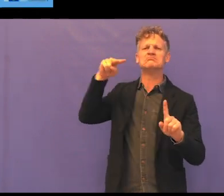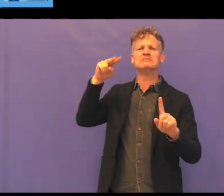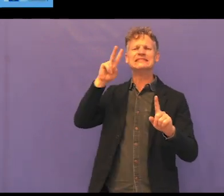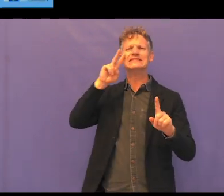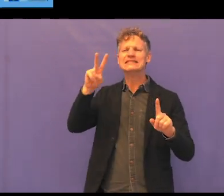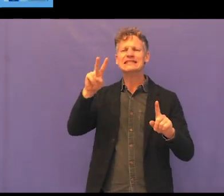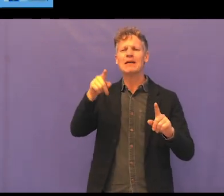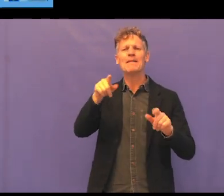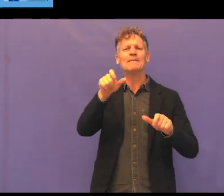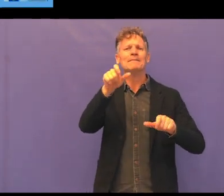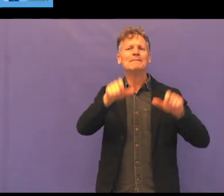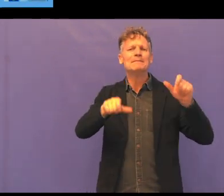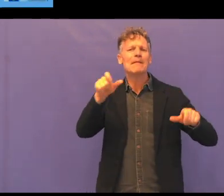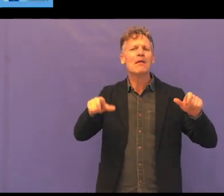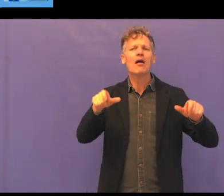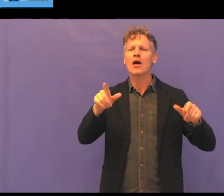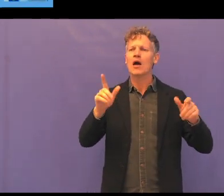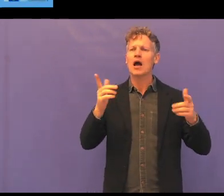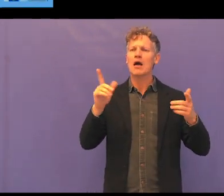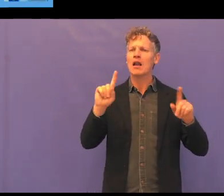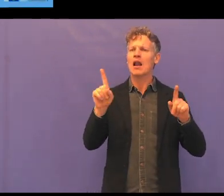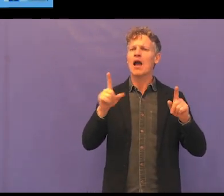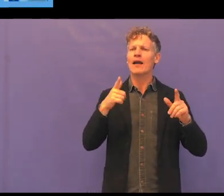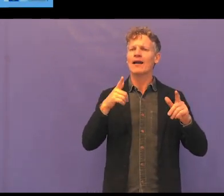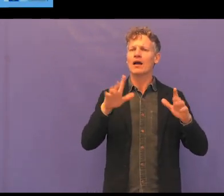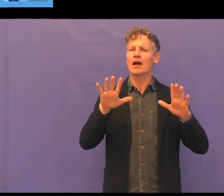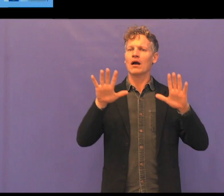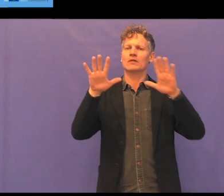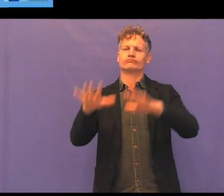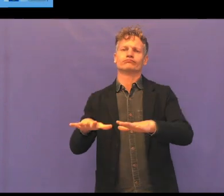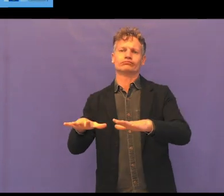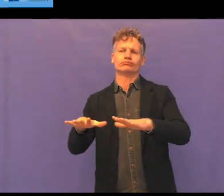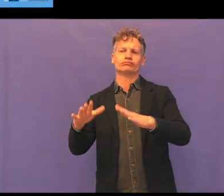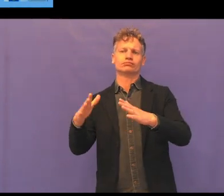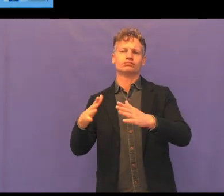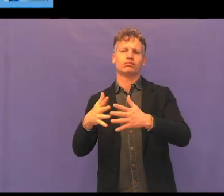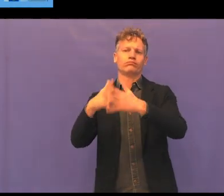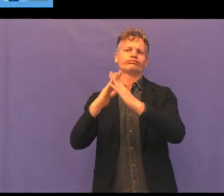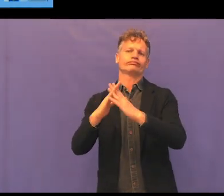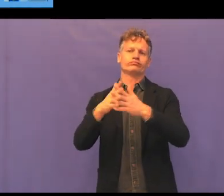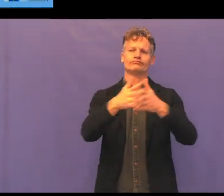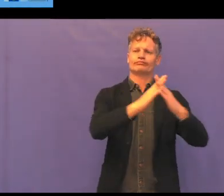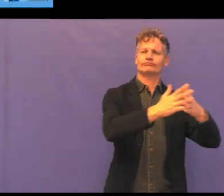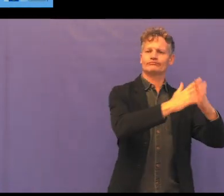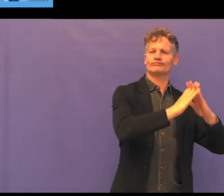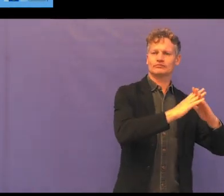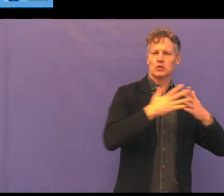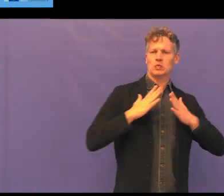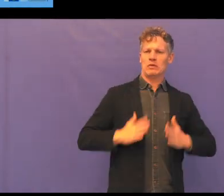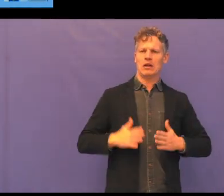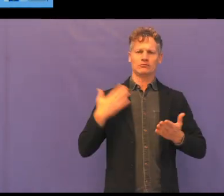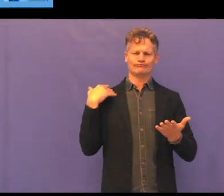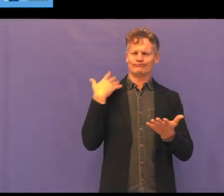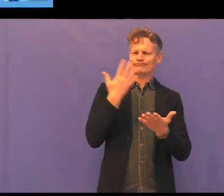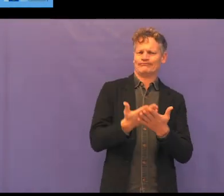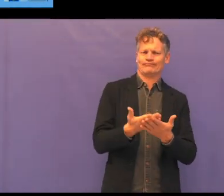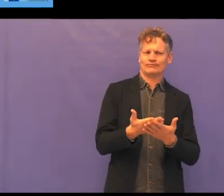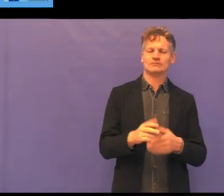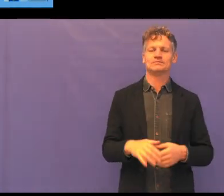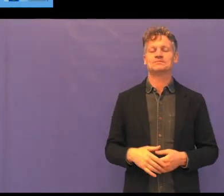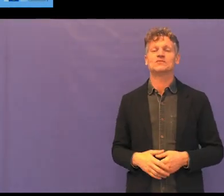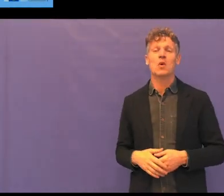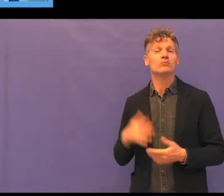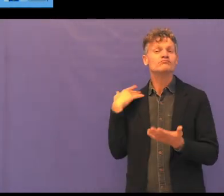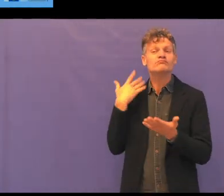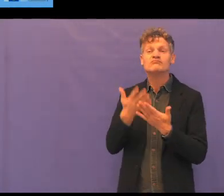years, most humans have settled in what he calls the Mediterranean temperate region. So